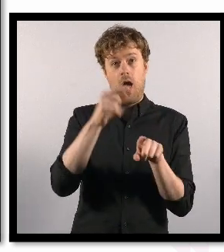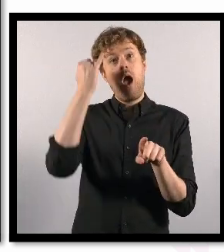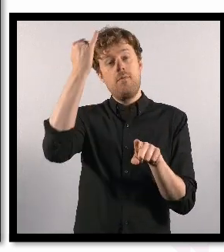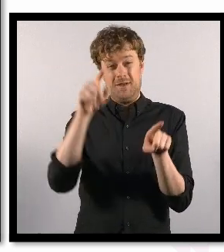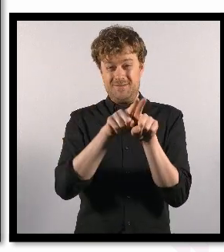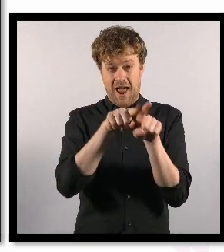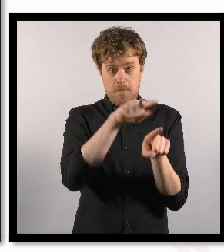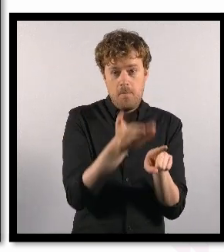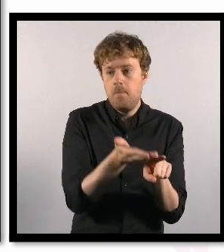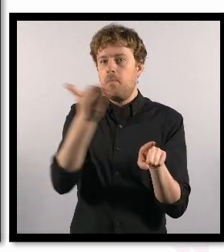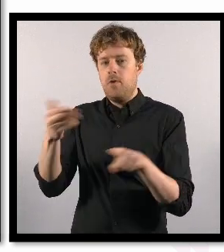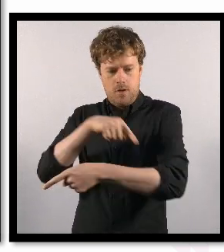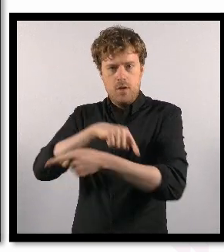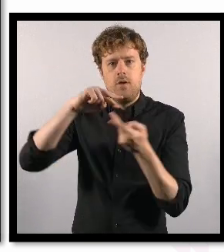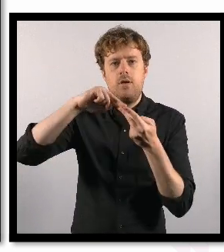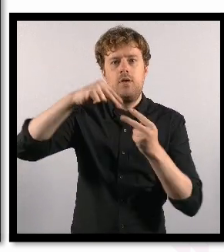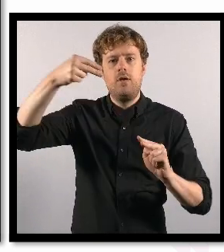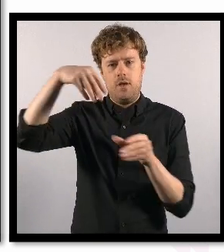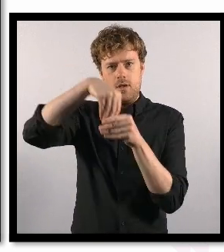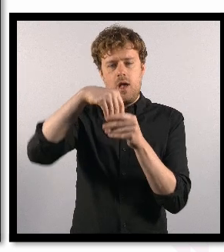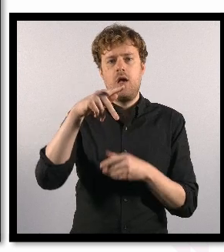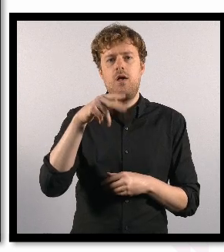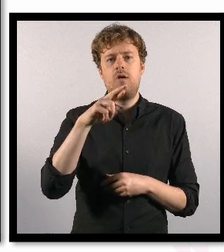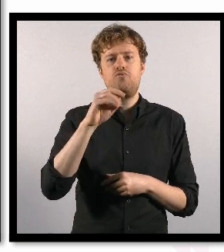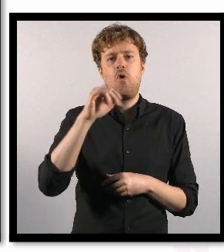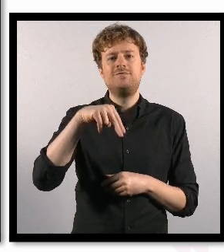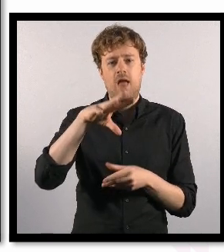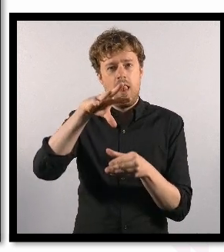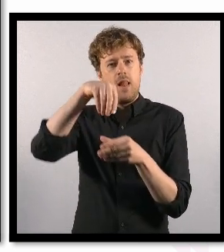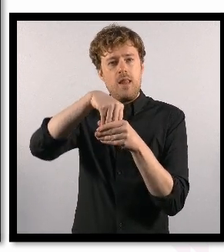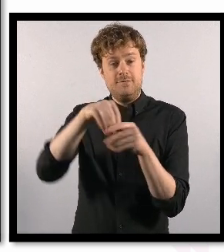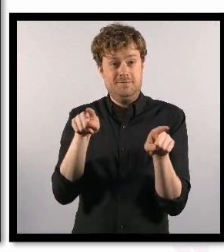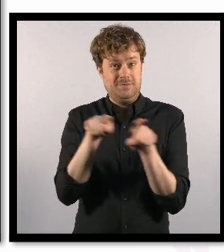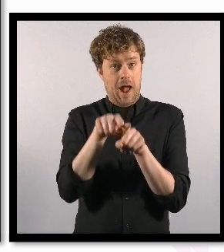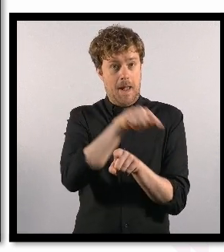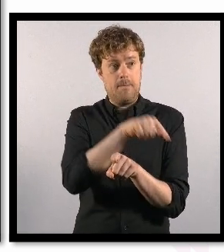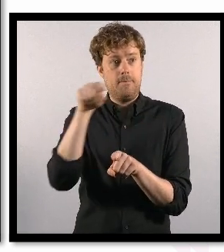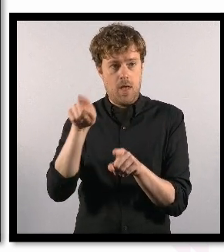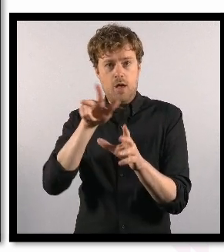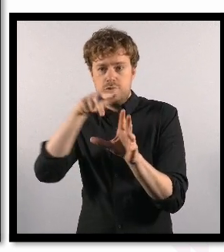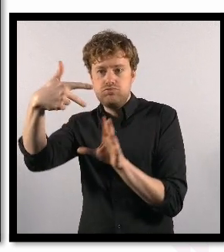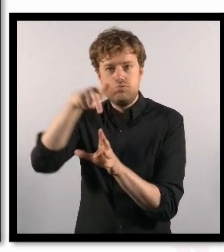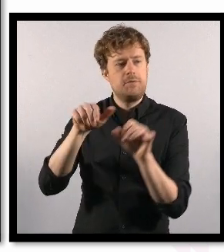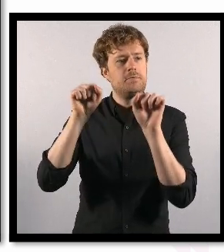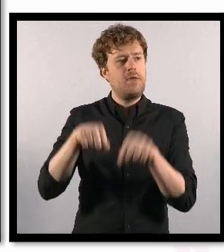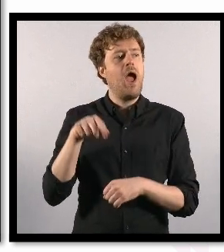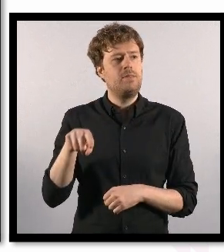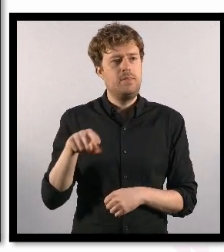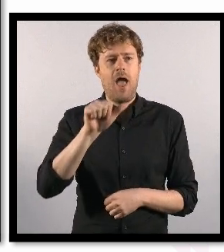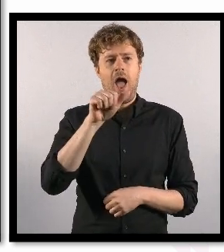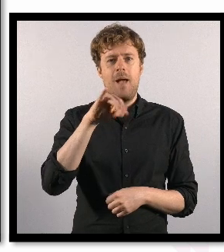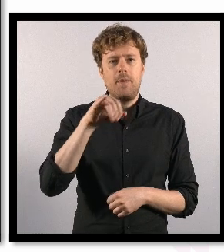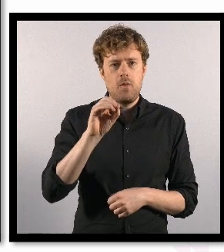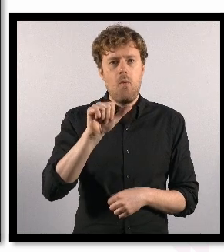image is misplaced, right? Well, with proteins, it's not like that. A single atom misplaced will push the energy to